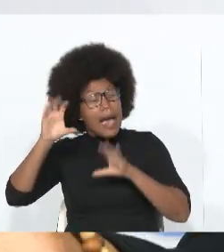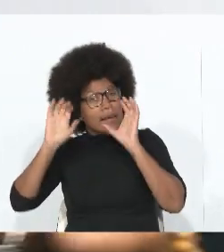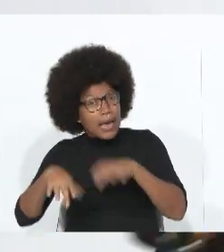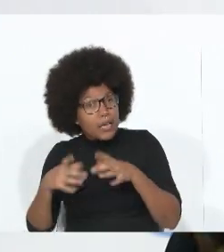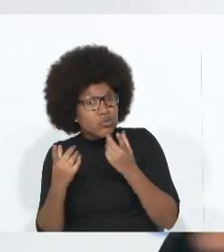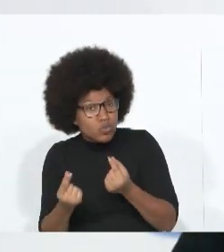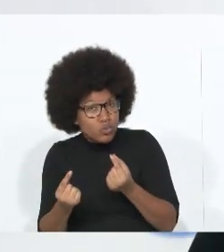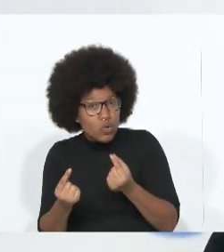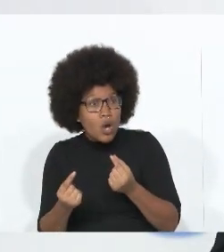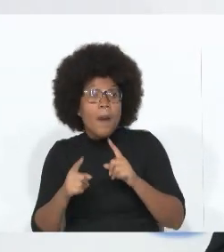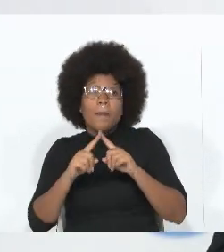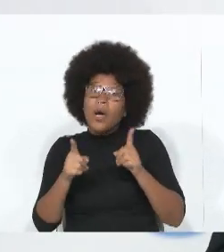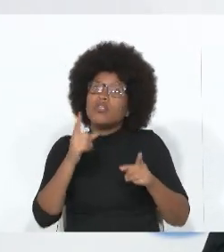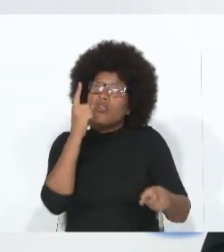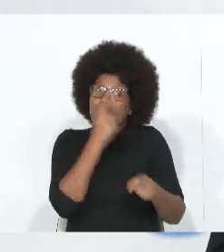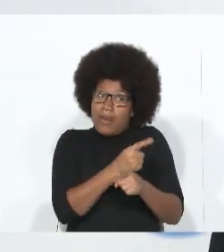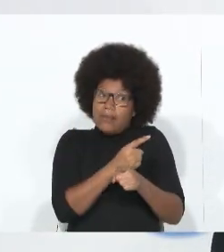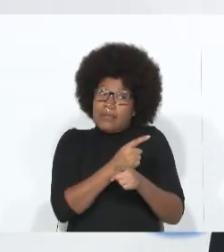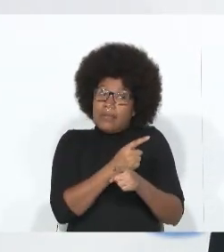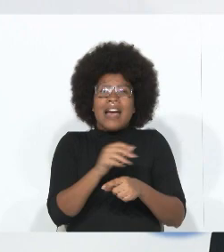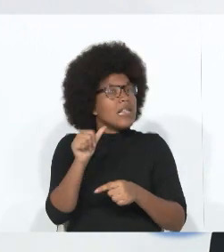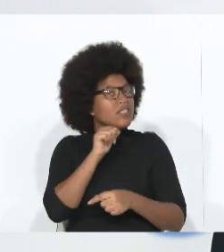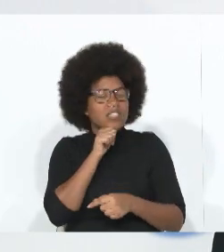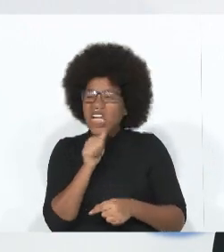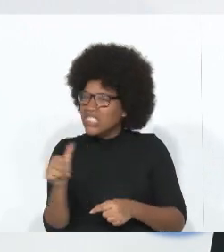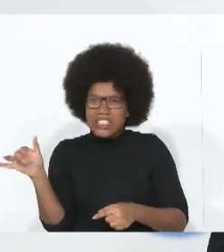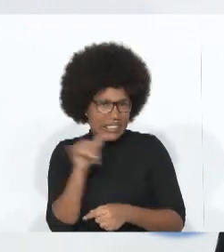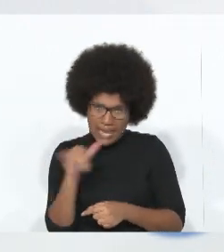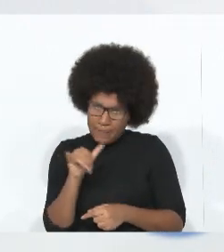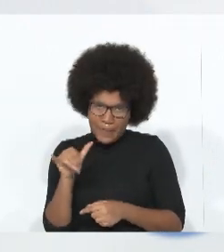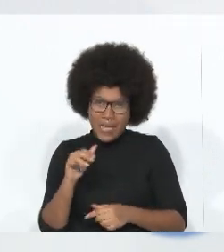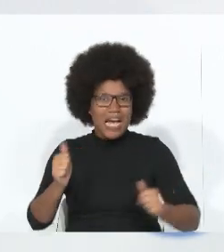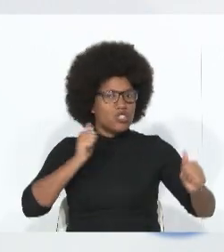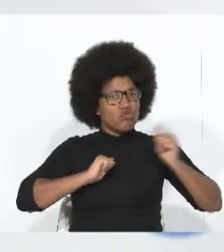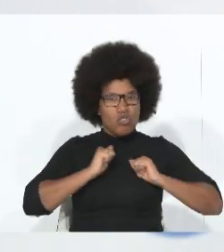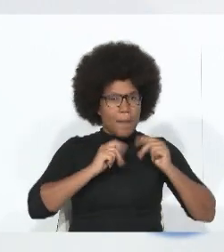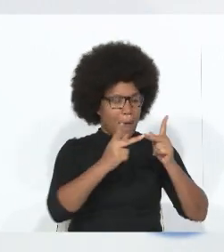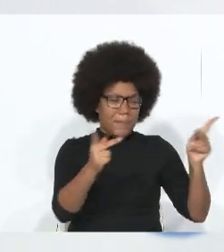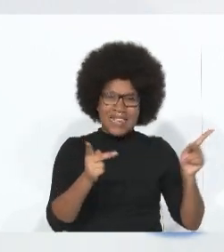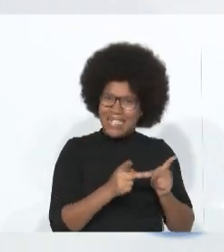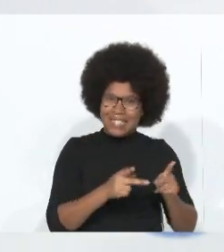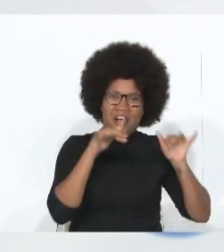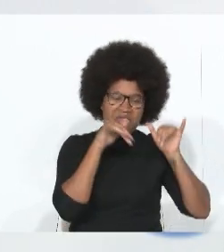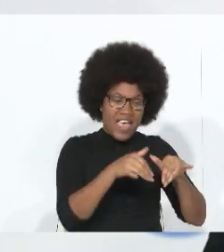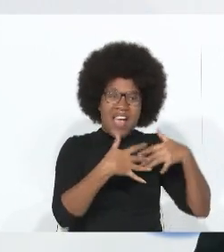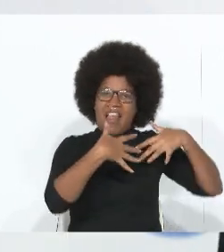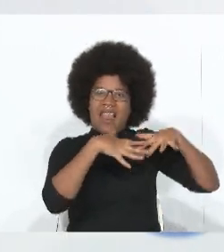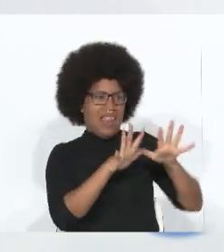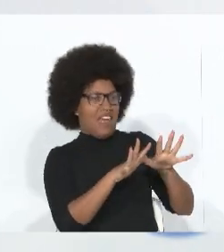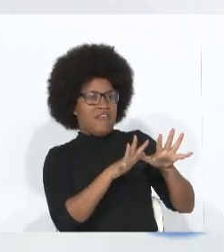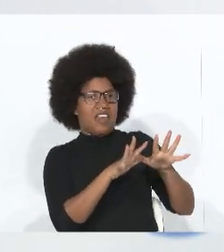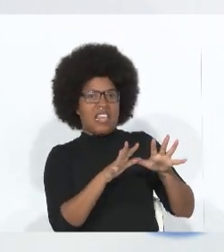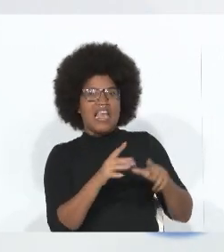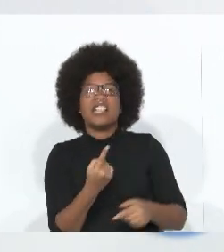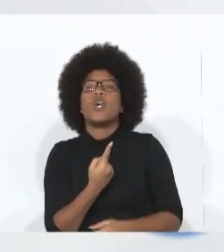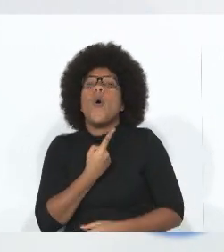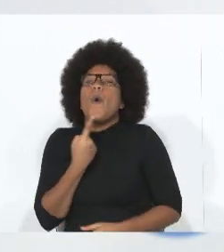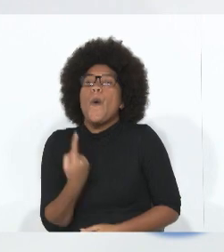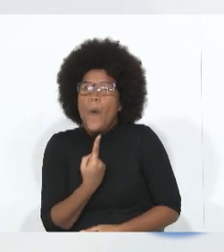you're right. I mean, pretty much what I was saying. It's not the same as being there, but it is its own thing. And if done well, it can be a good